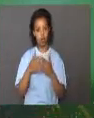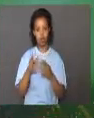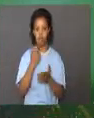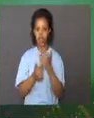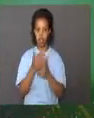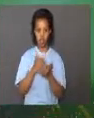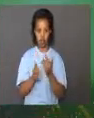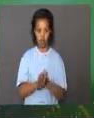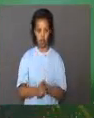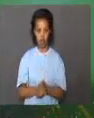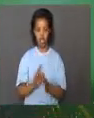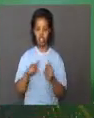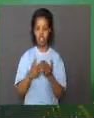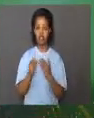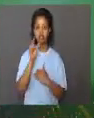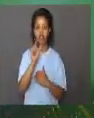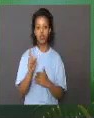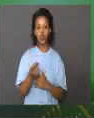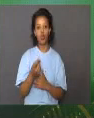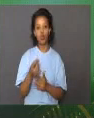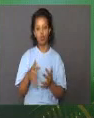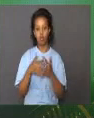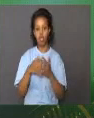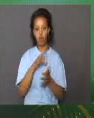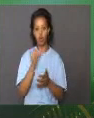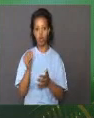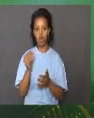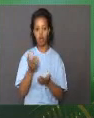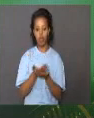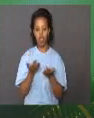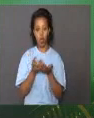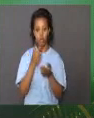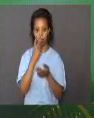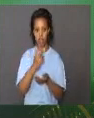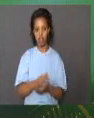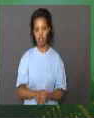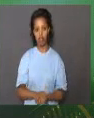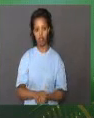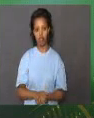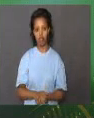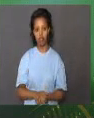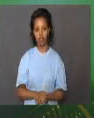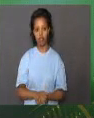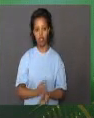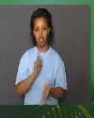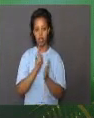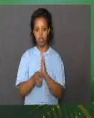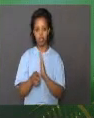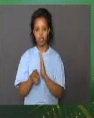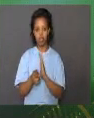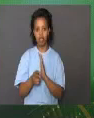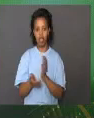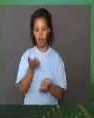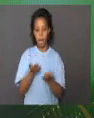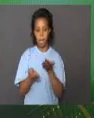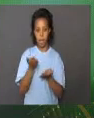covered quite a few tools and pieces of equipment today, ranging from items that